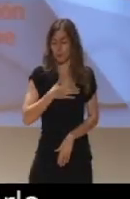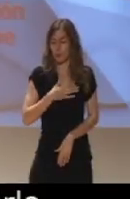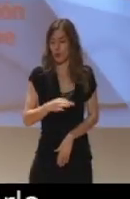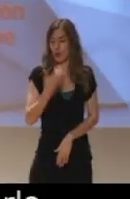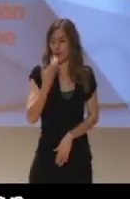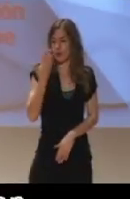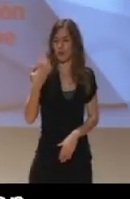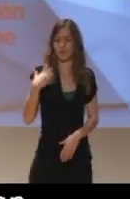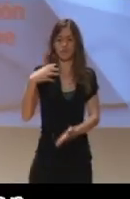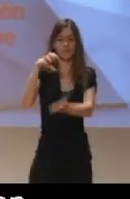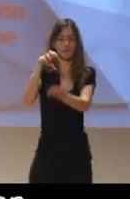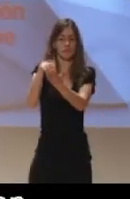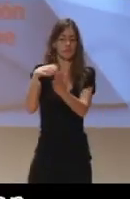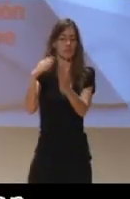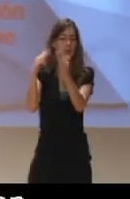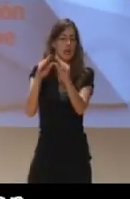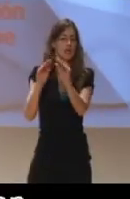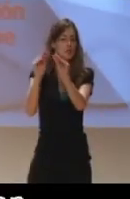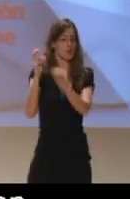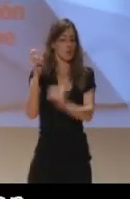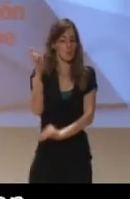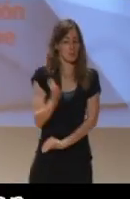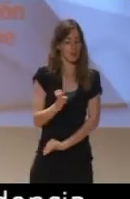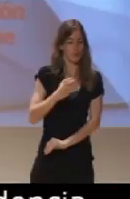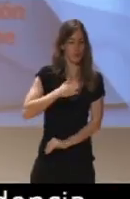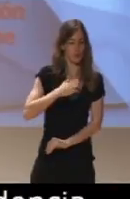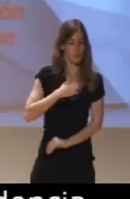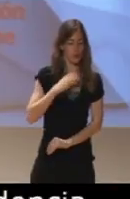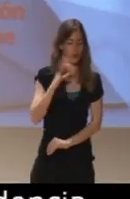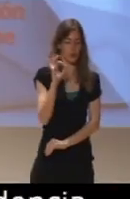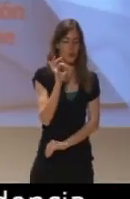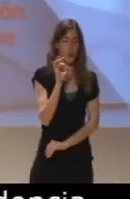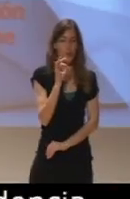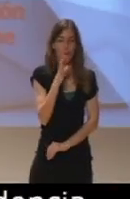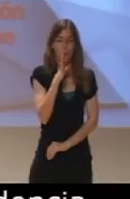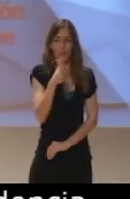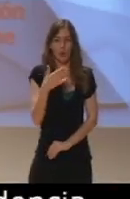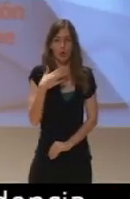they cannot do that because they cannot really